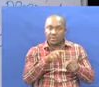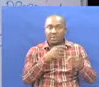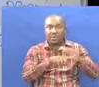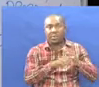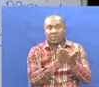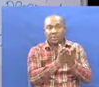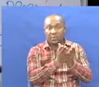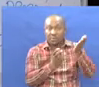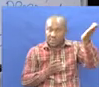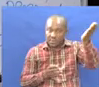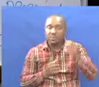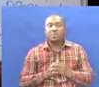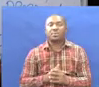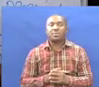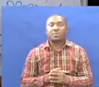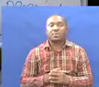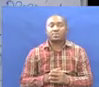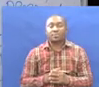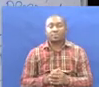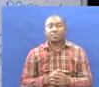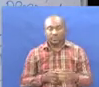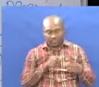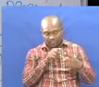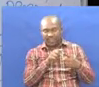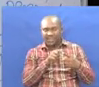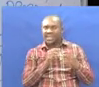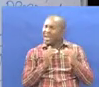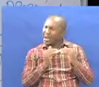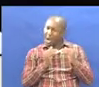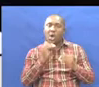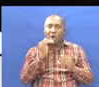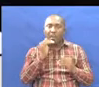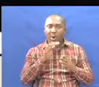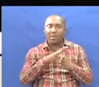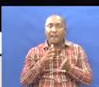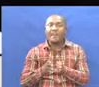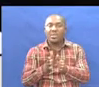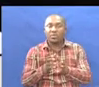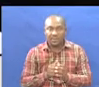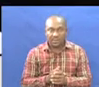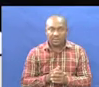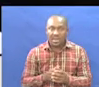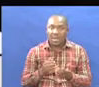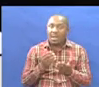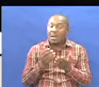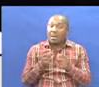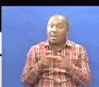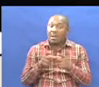4 oxide. So this is the common method. And later I'm going to say